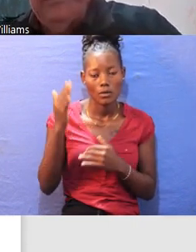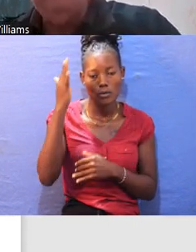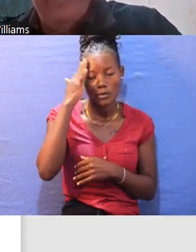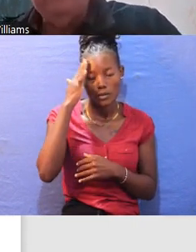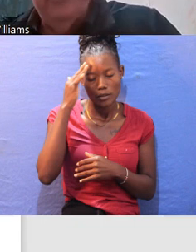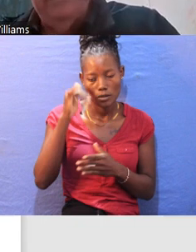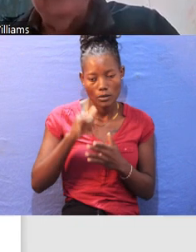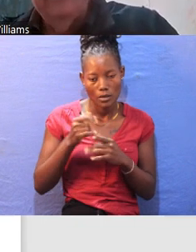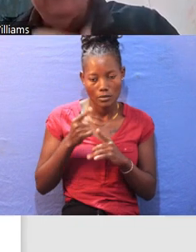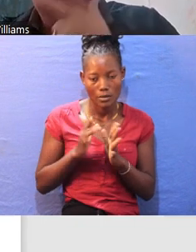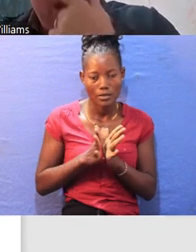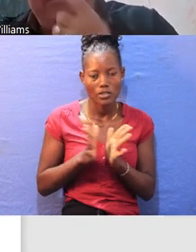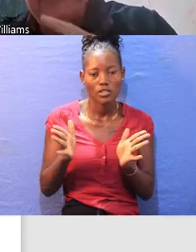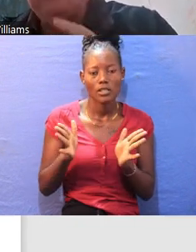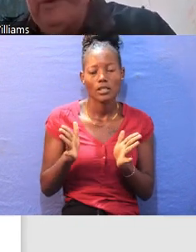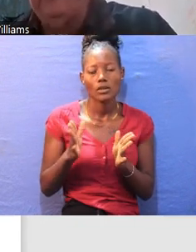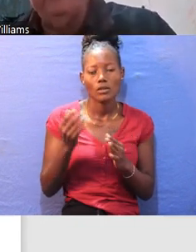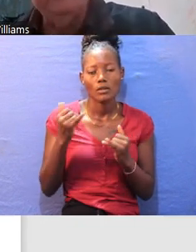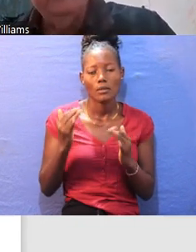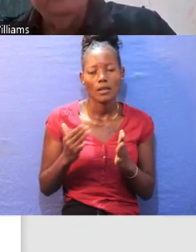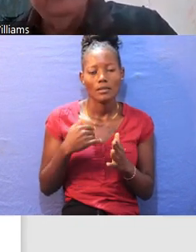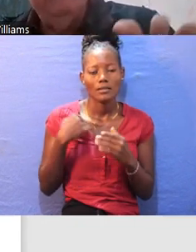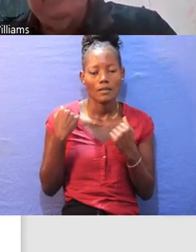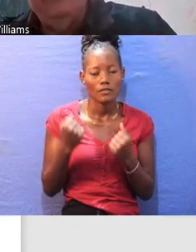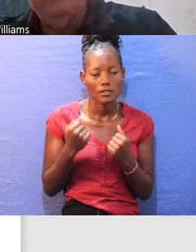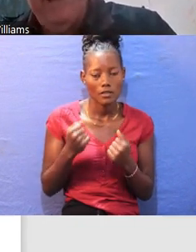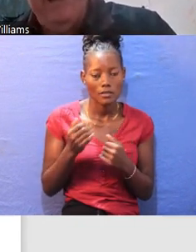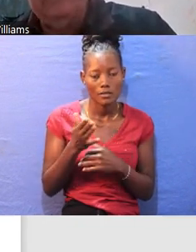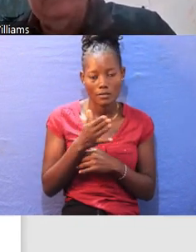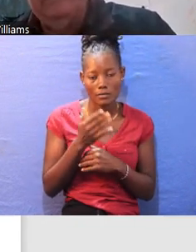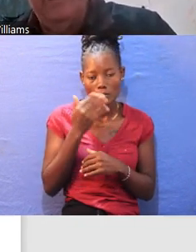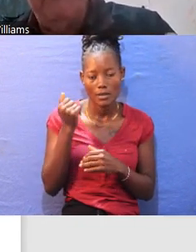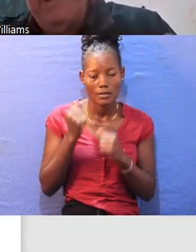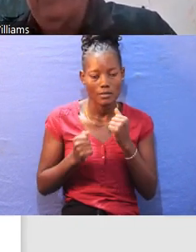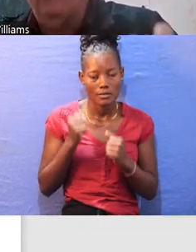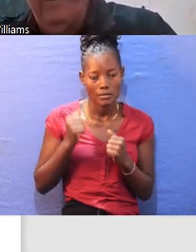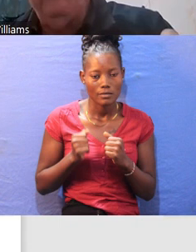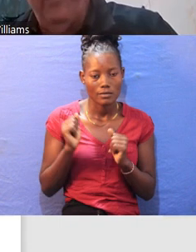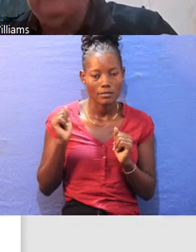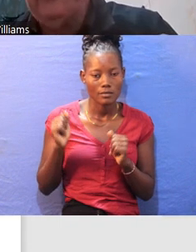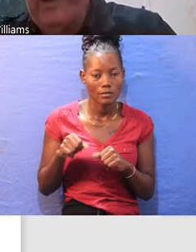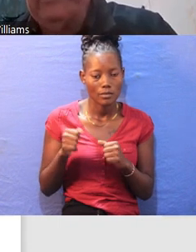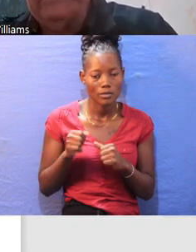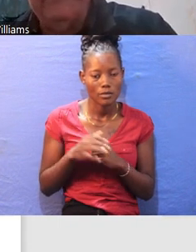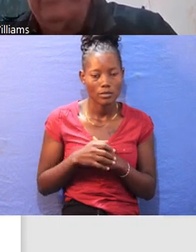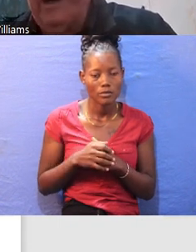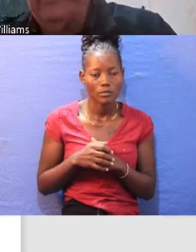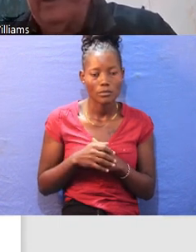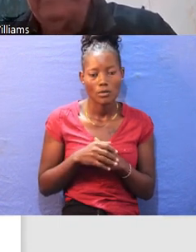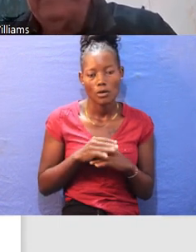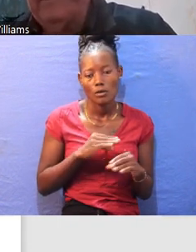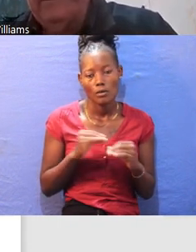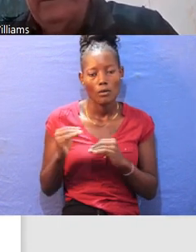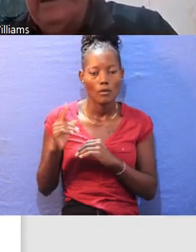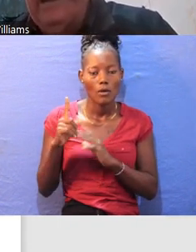the athletes I've trained, my best sprinters have been able to power clean about 1.7 times their body